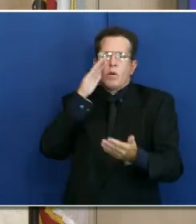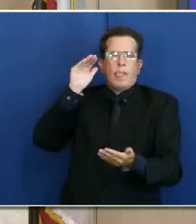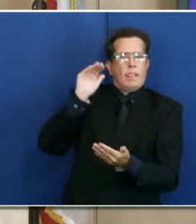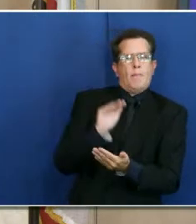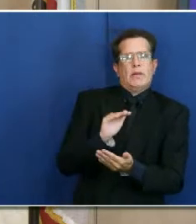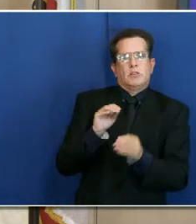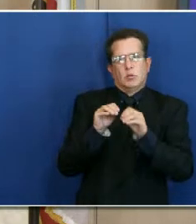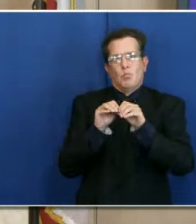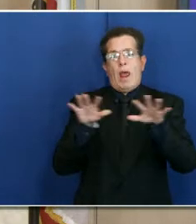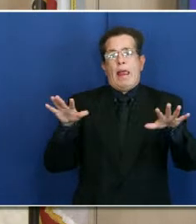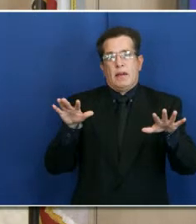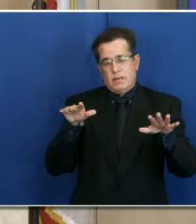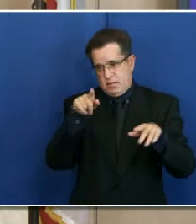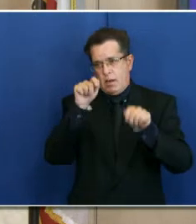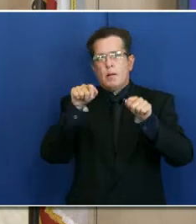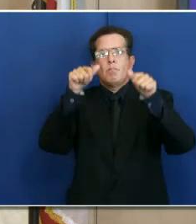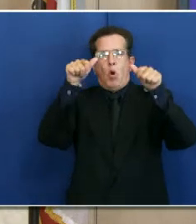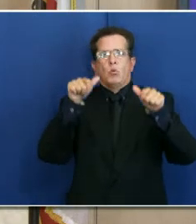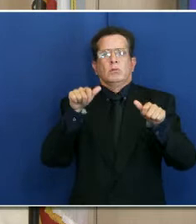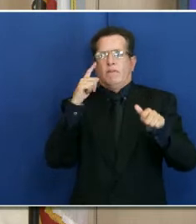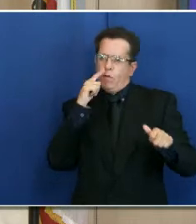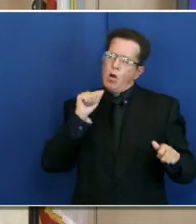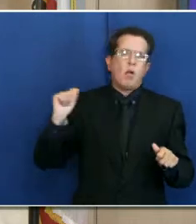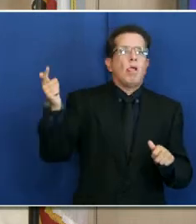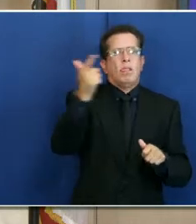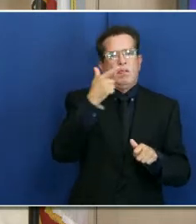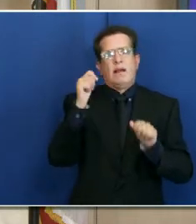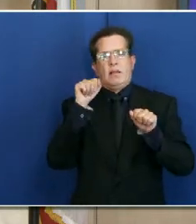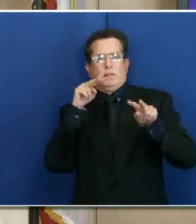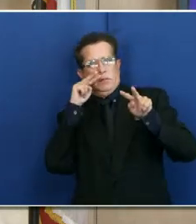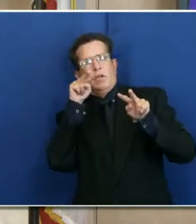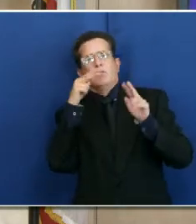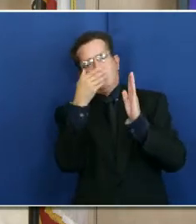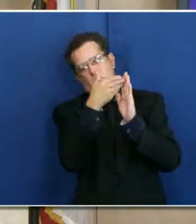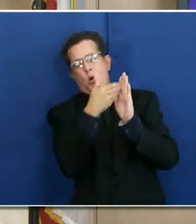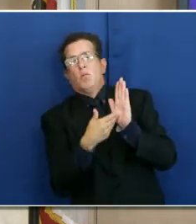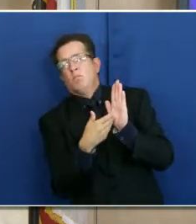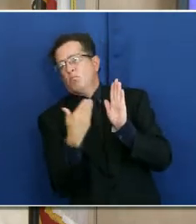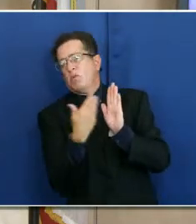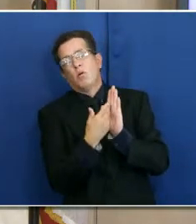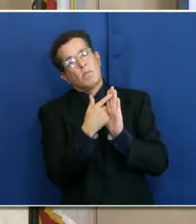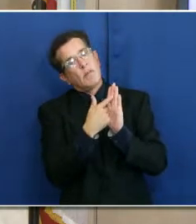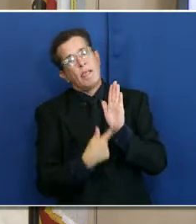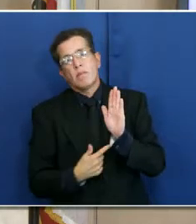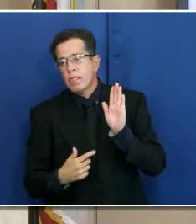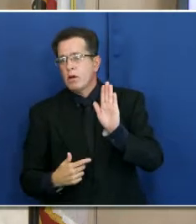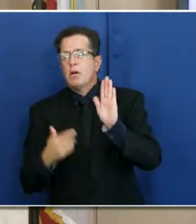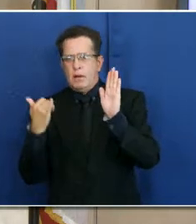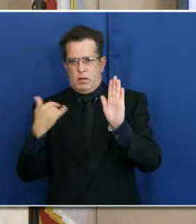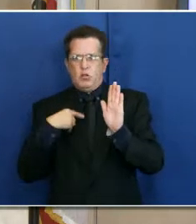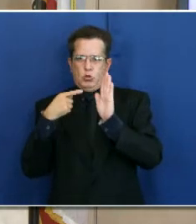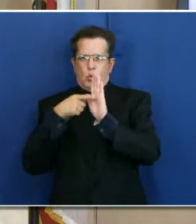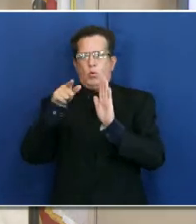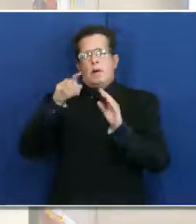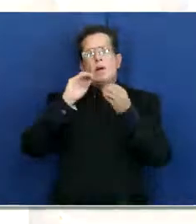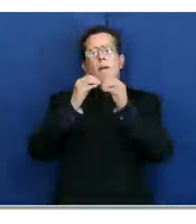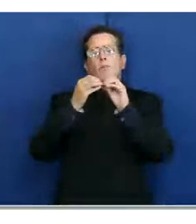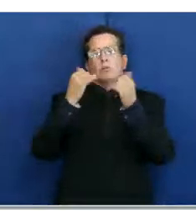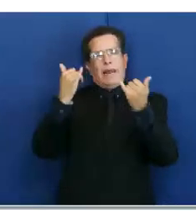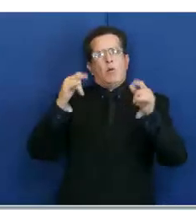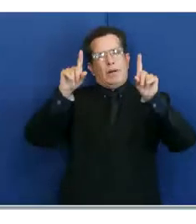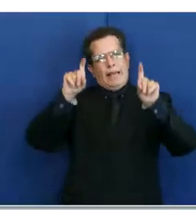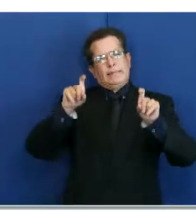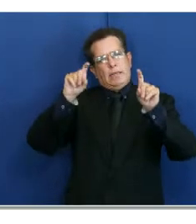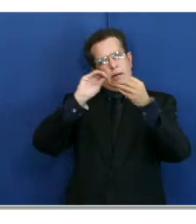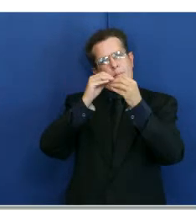then post that so it's available for your customers to review. With that, let's jump into today's numbers. Testing numbers are down a bit.